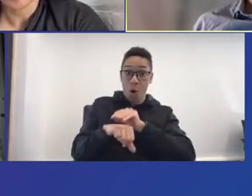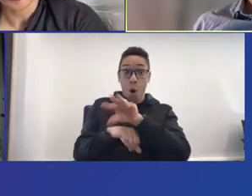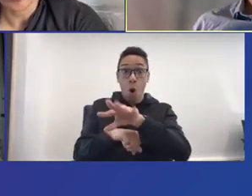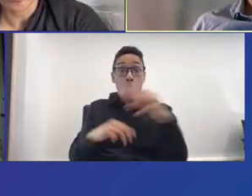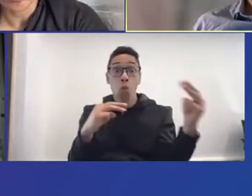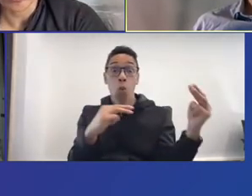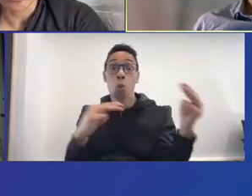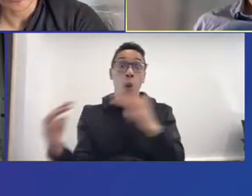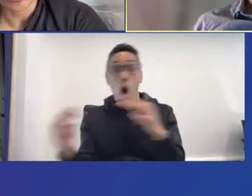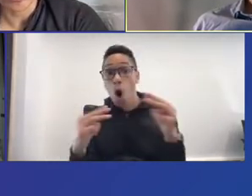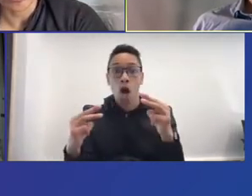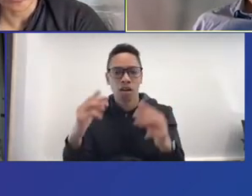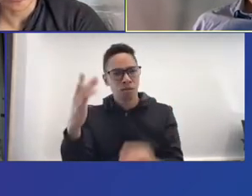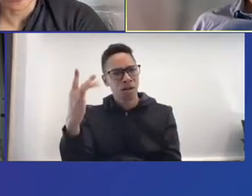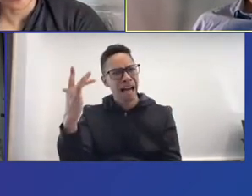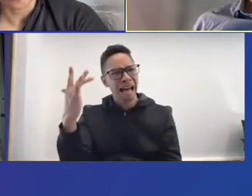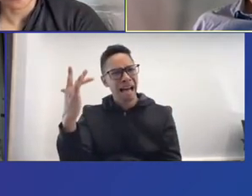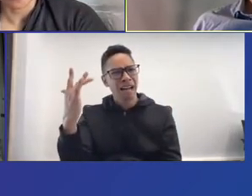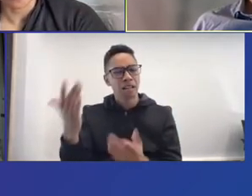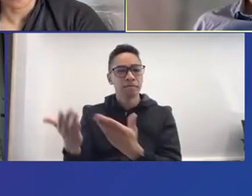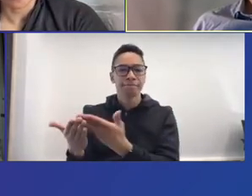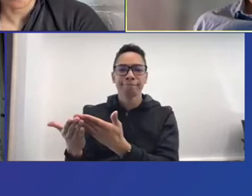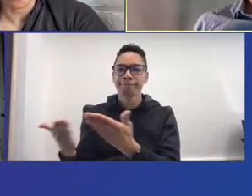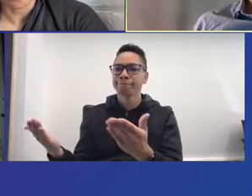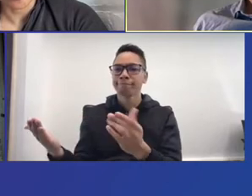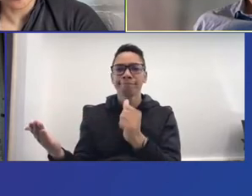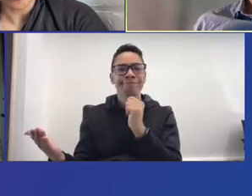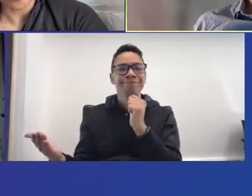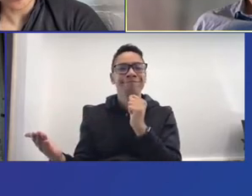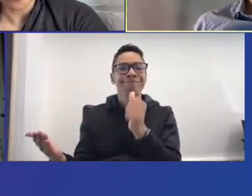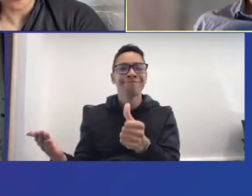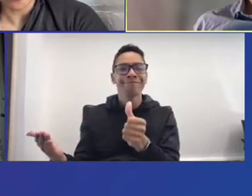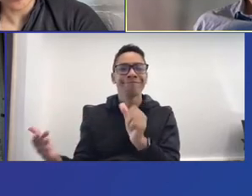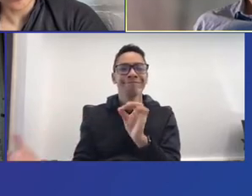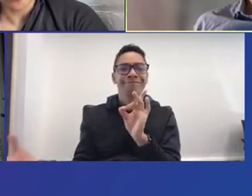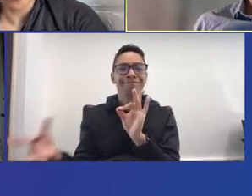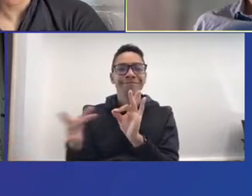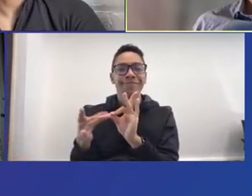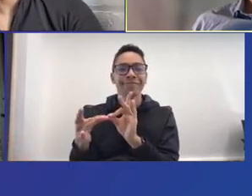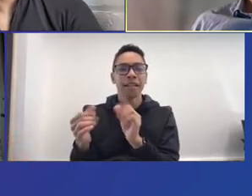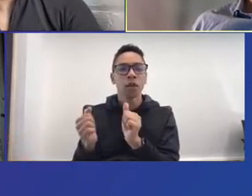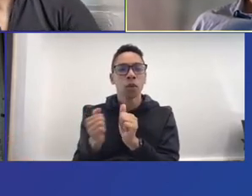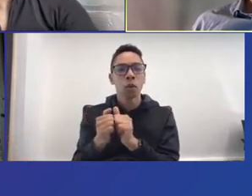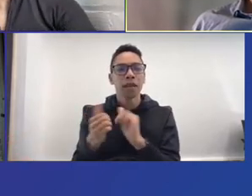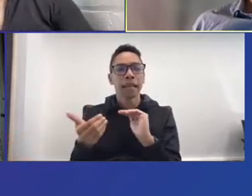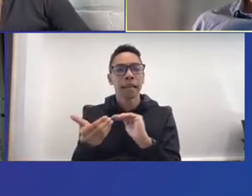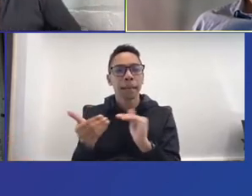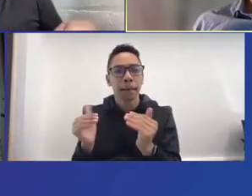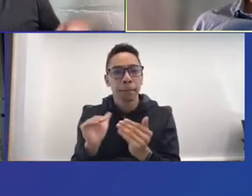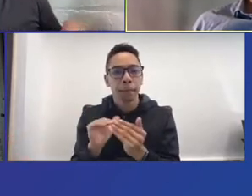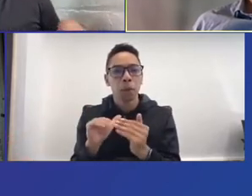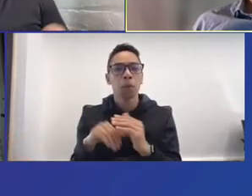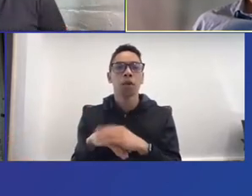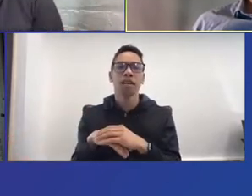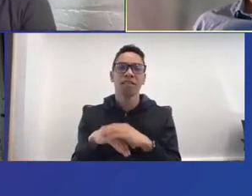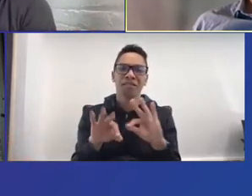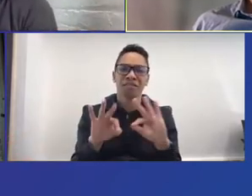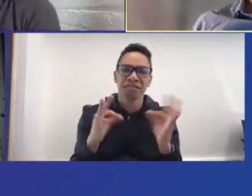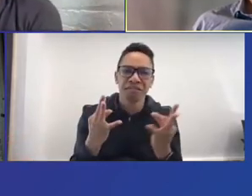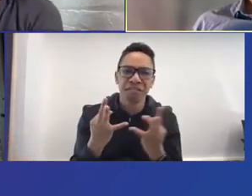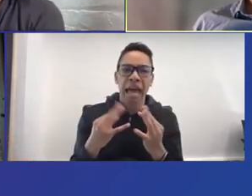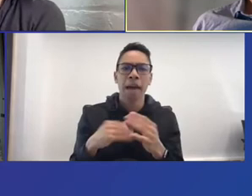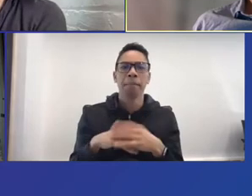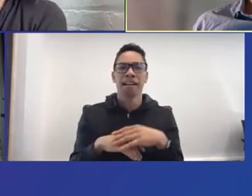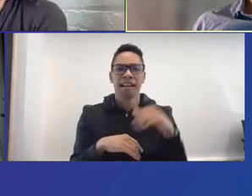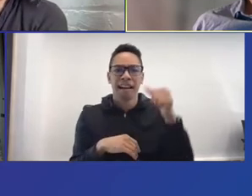are not connected with their community, with their environment, with their aunties and uncles and elders